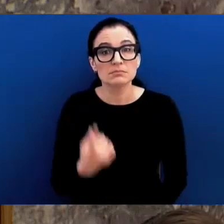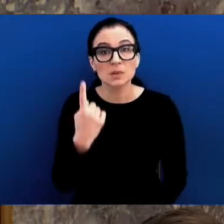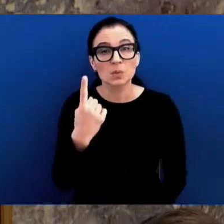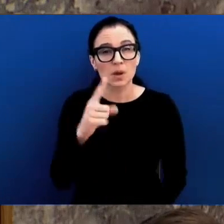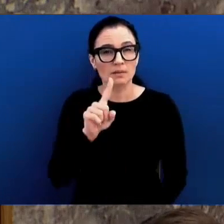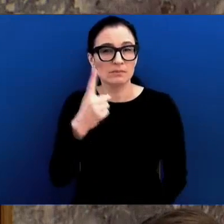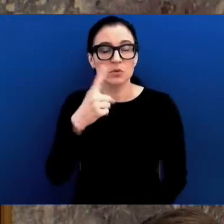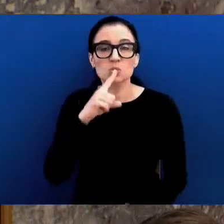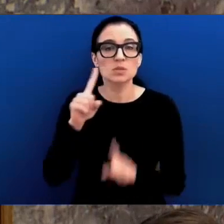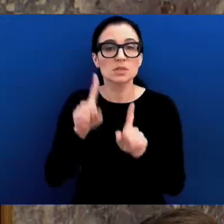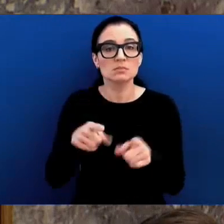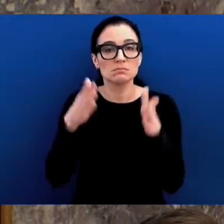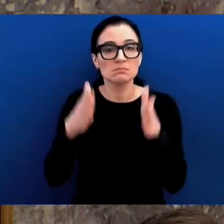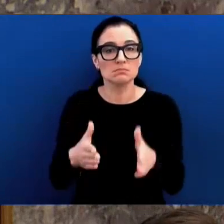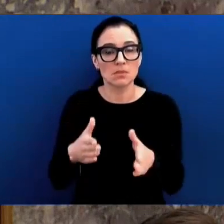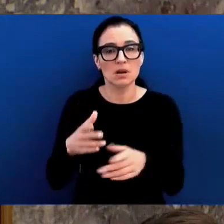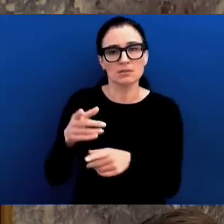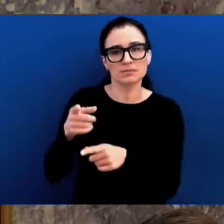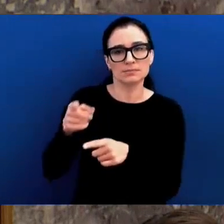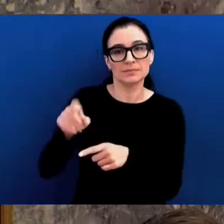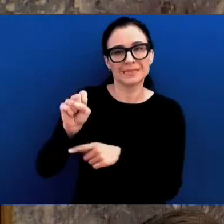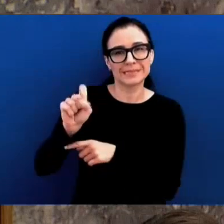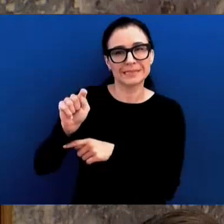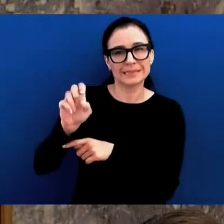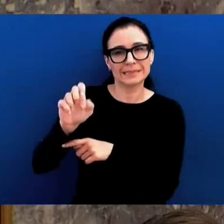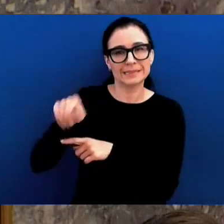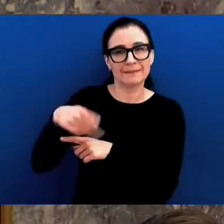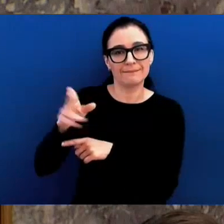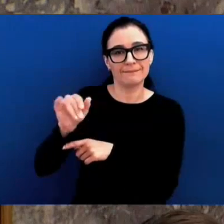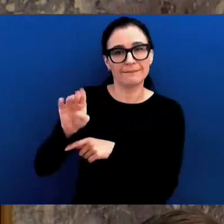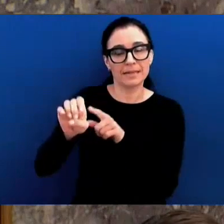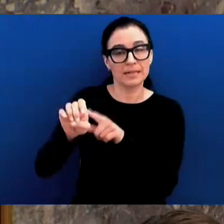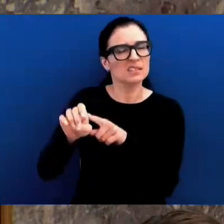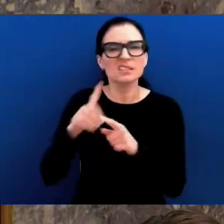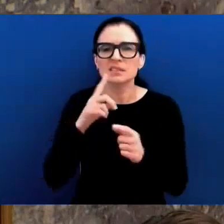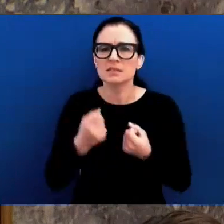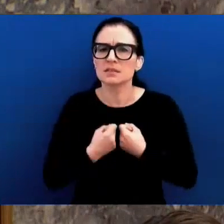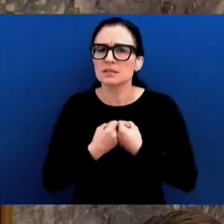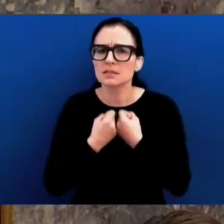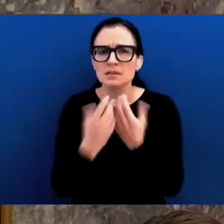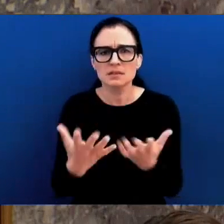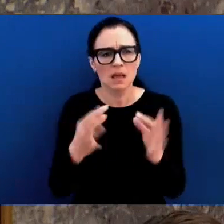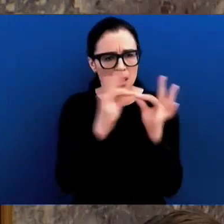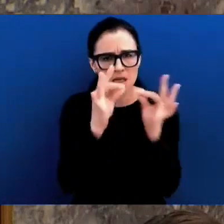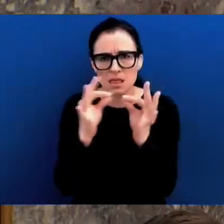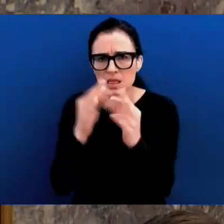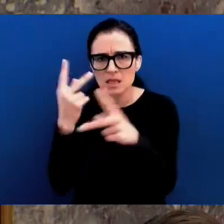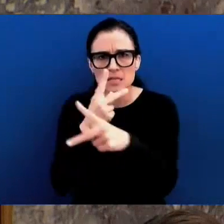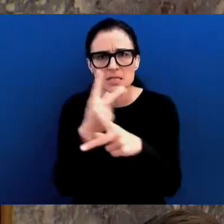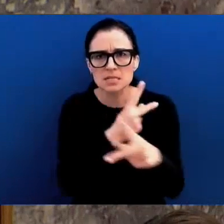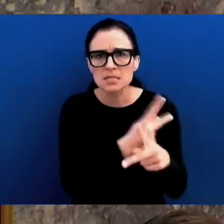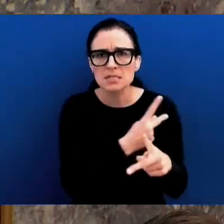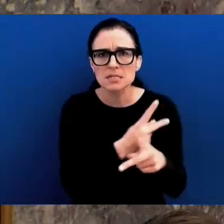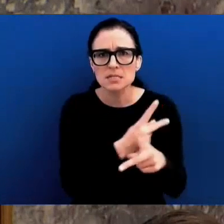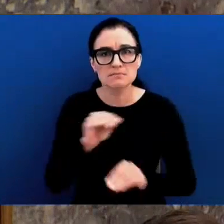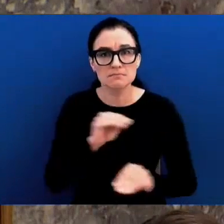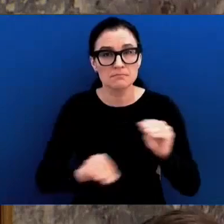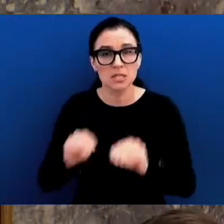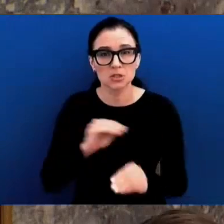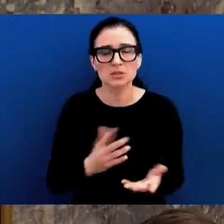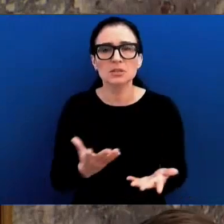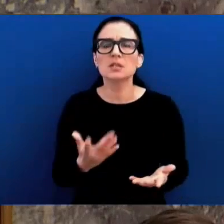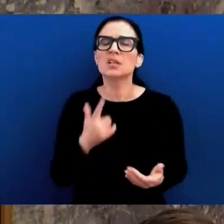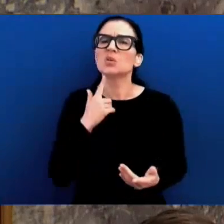constantly calculating the cost. It's just not cutting it anymore." End of quote. So my question to the Premier, why is this